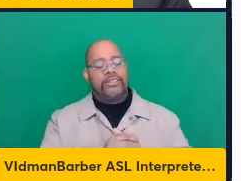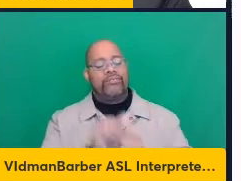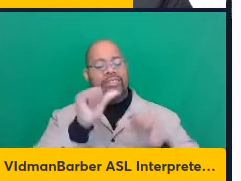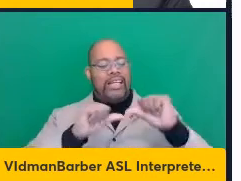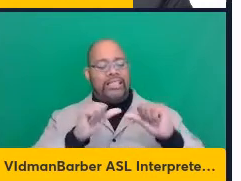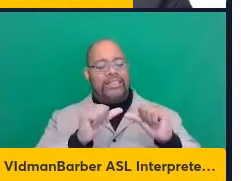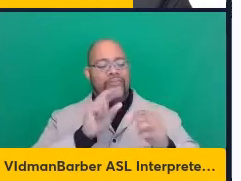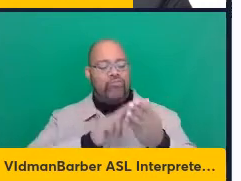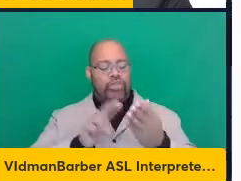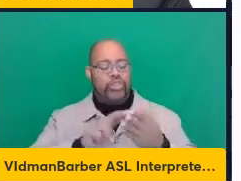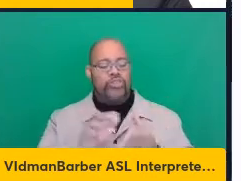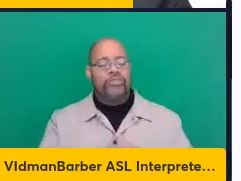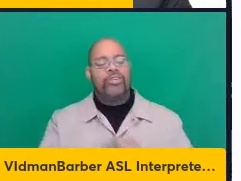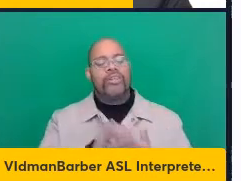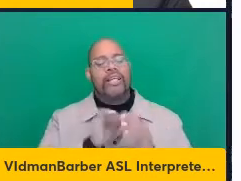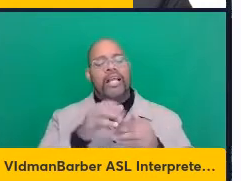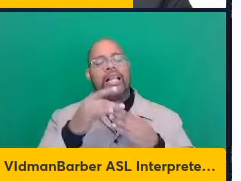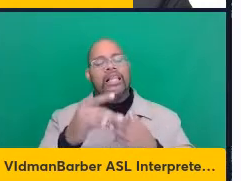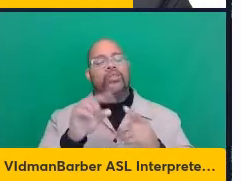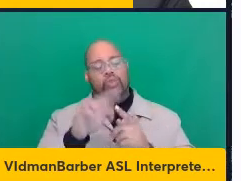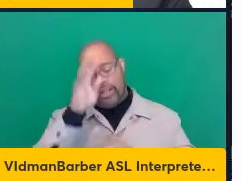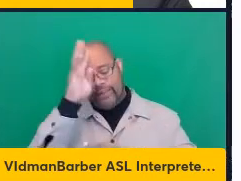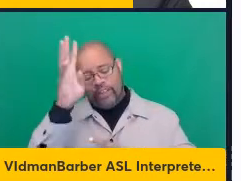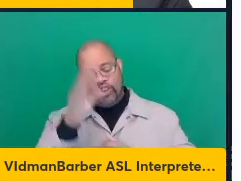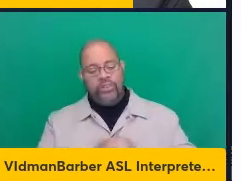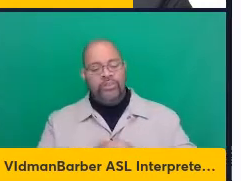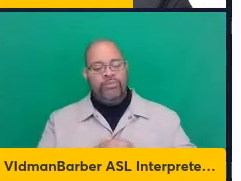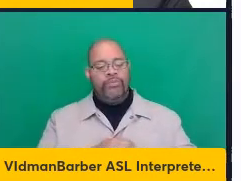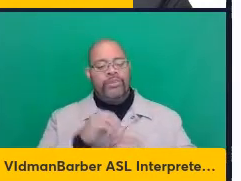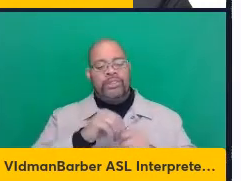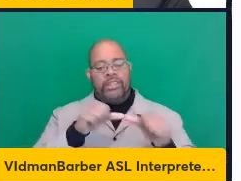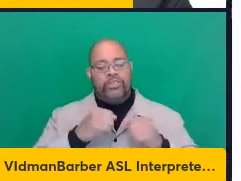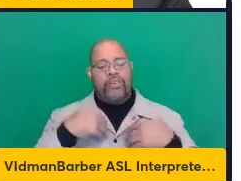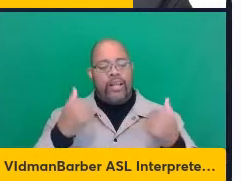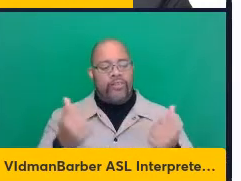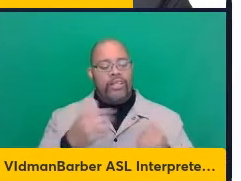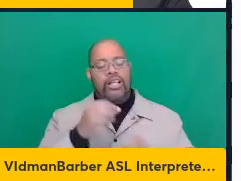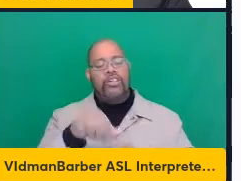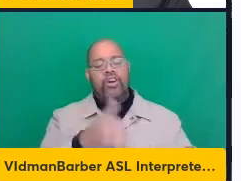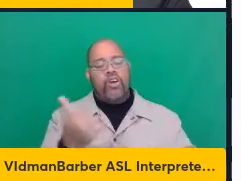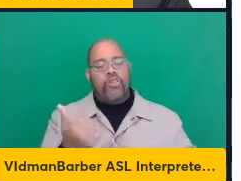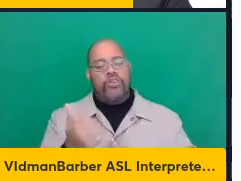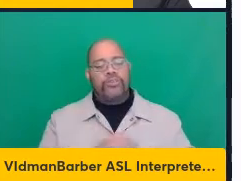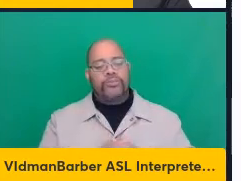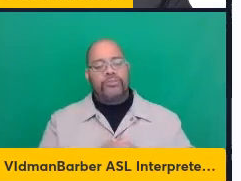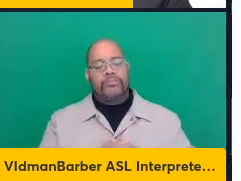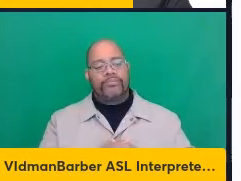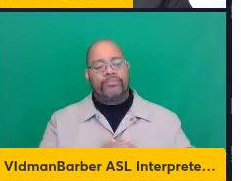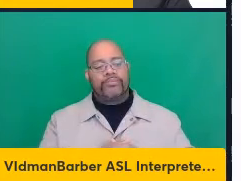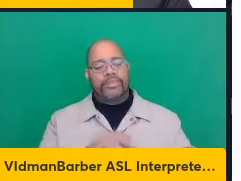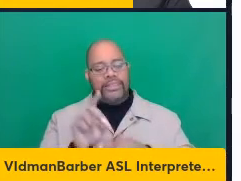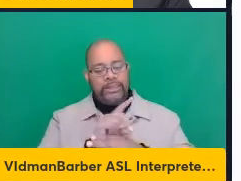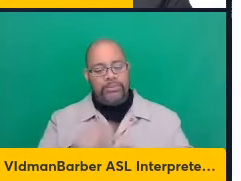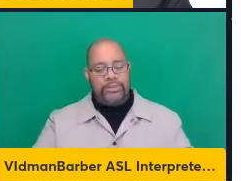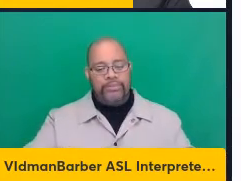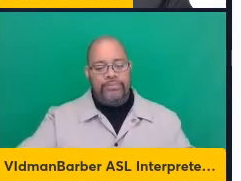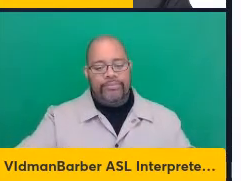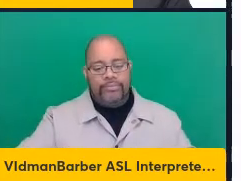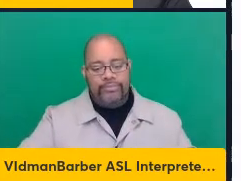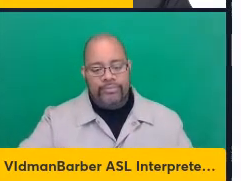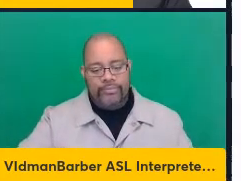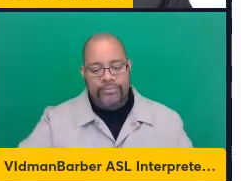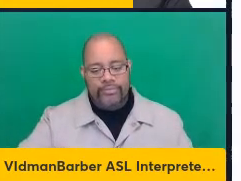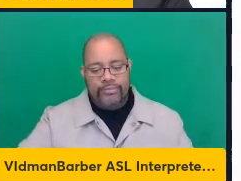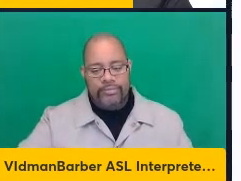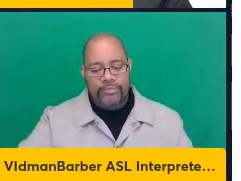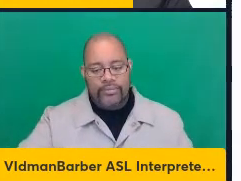scientific research that can lead to innovations in the areas of health and other disciplines.